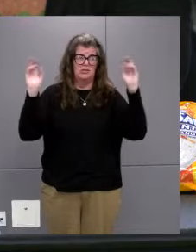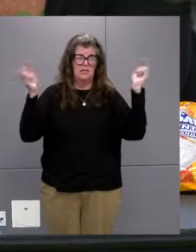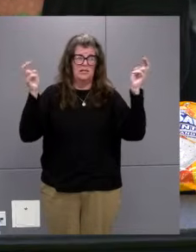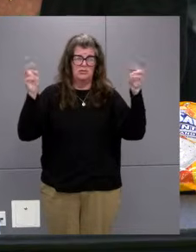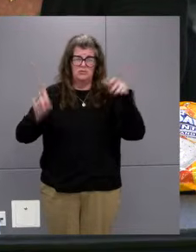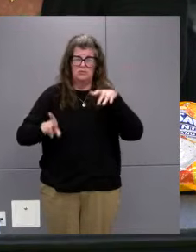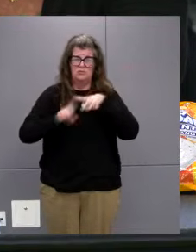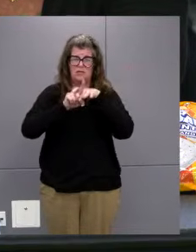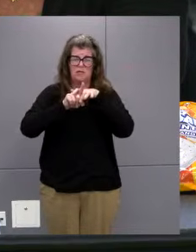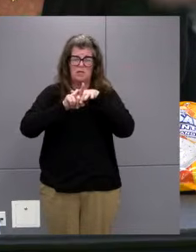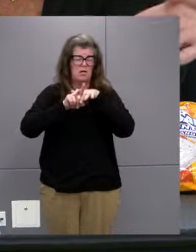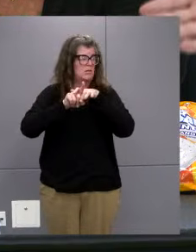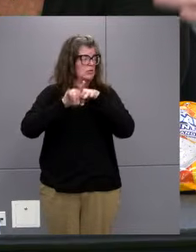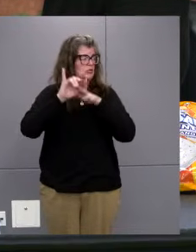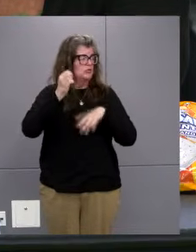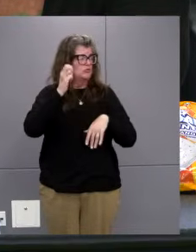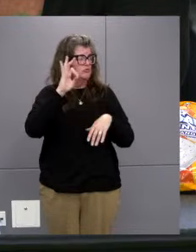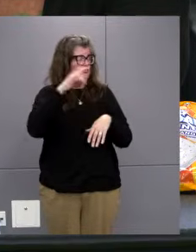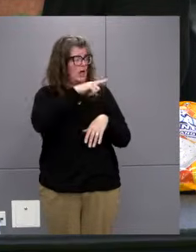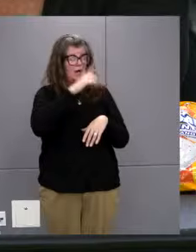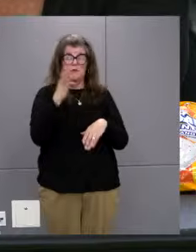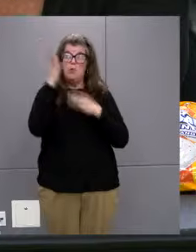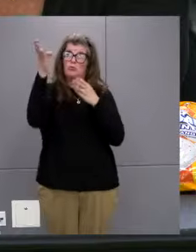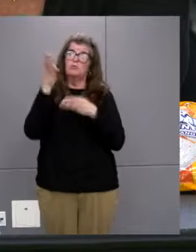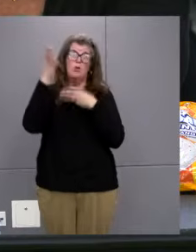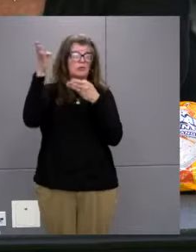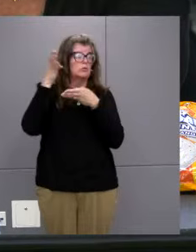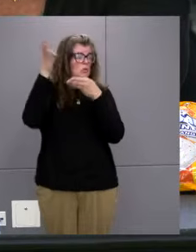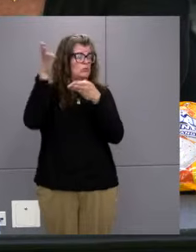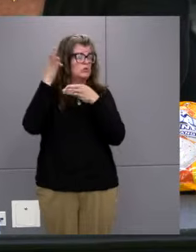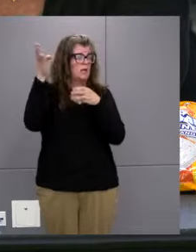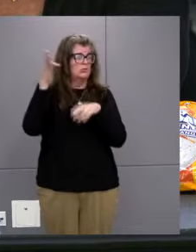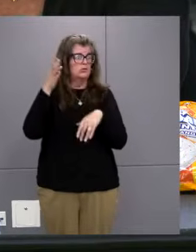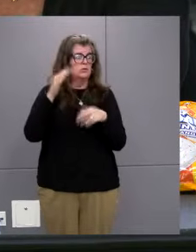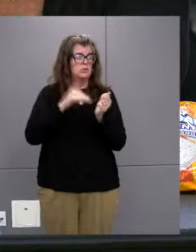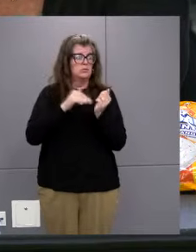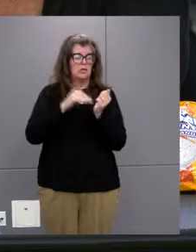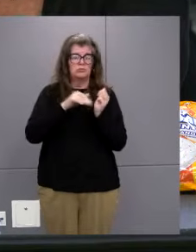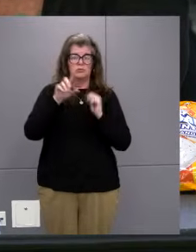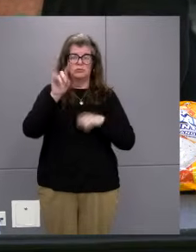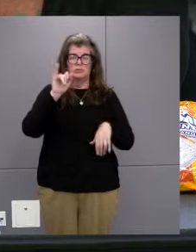with, Jeff, with you making motions by Dr. Daly,